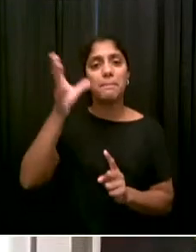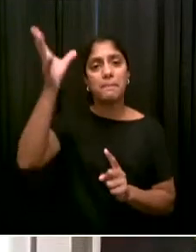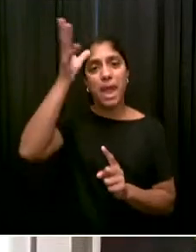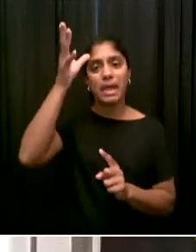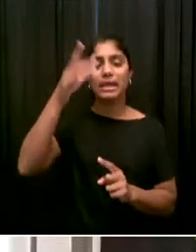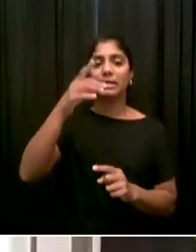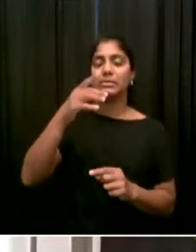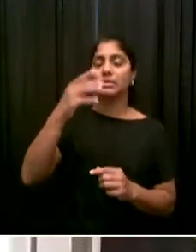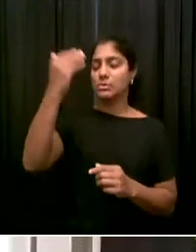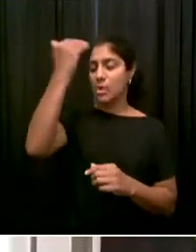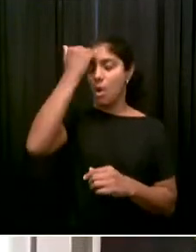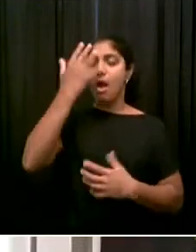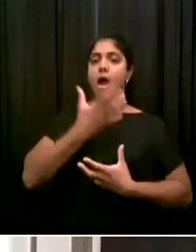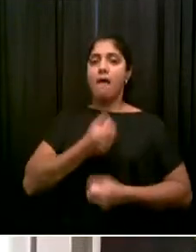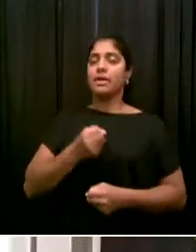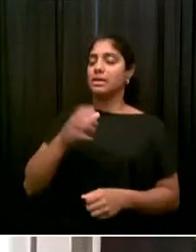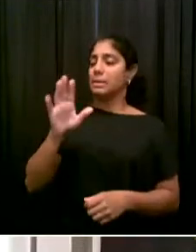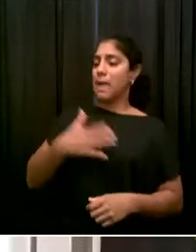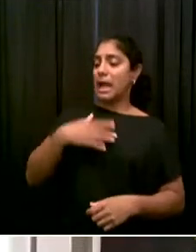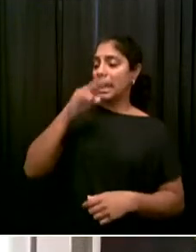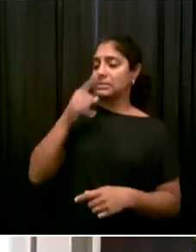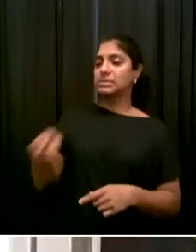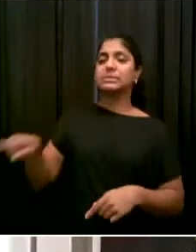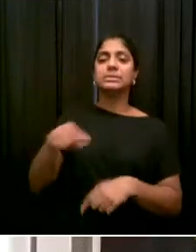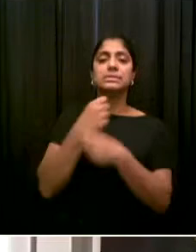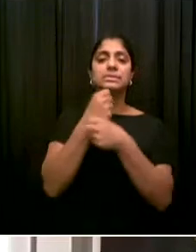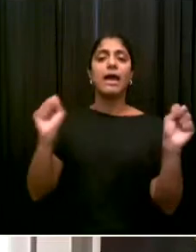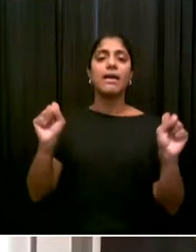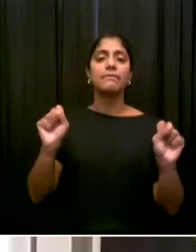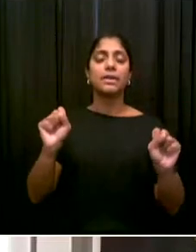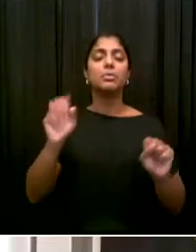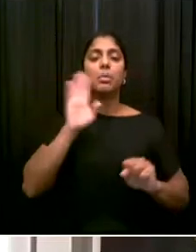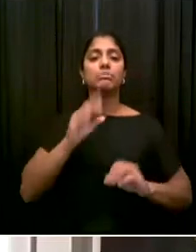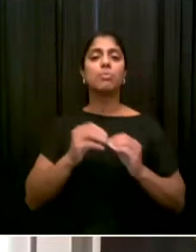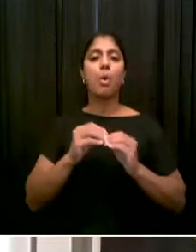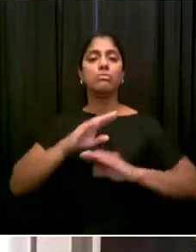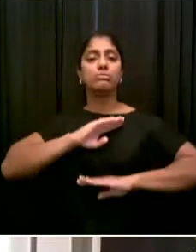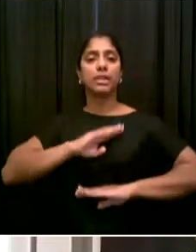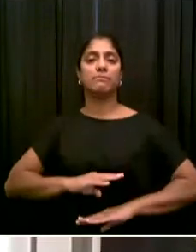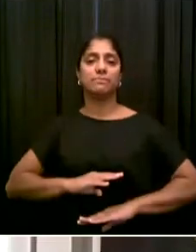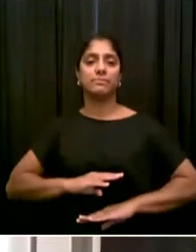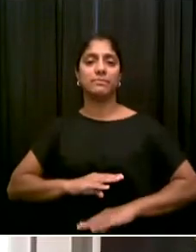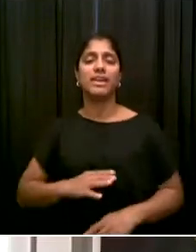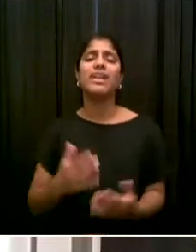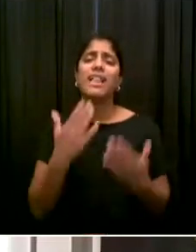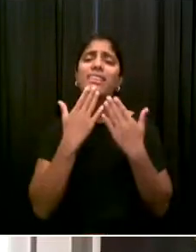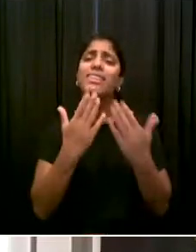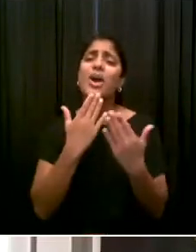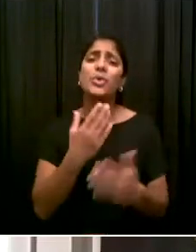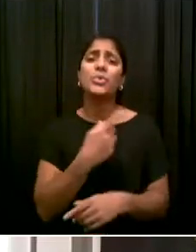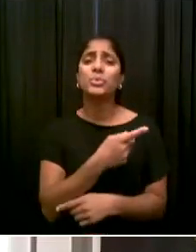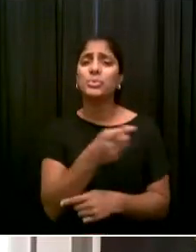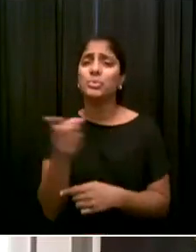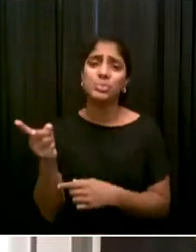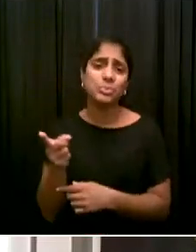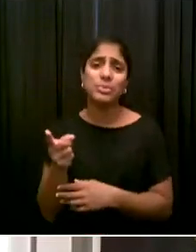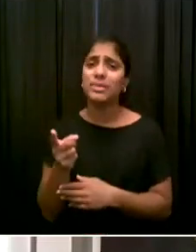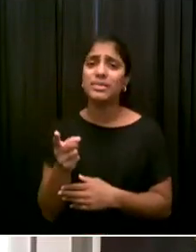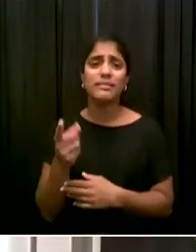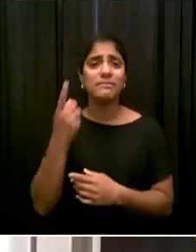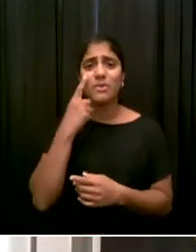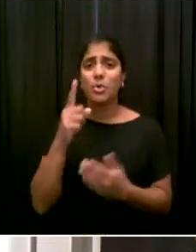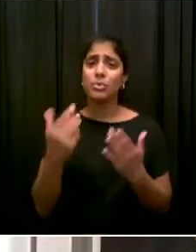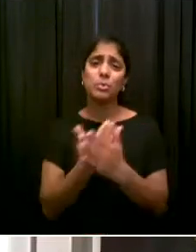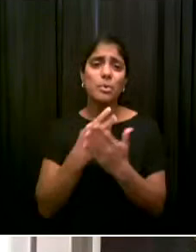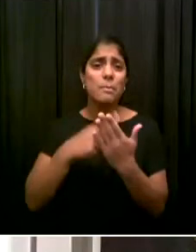the announcement of the NYPD Kids First Initiative. I am proud to work with you and walk with you on this journey, and I